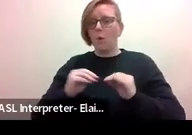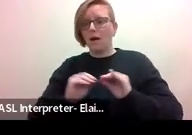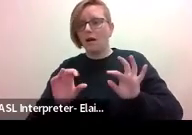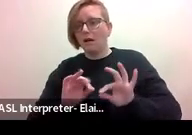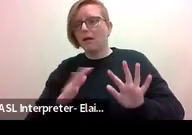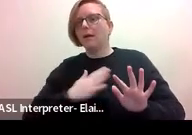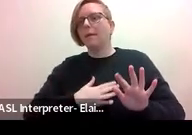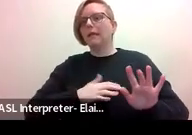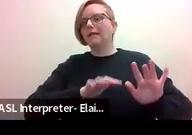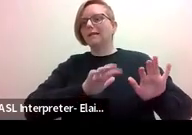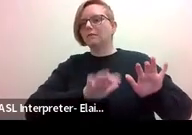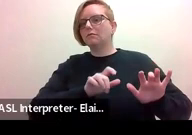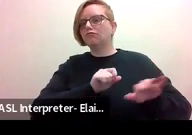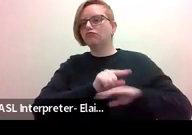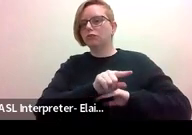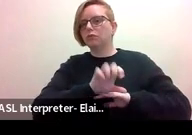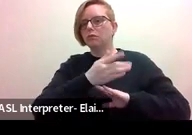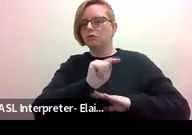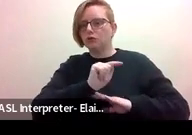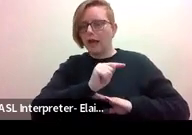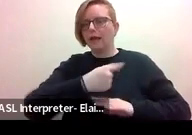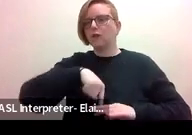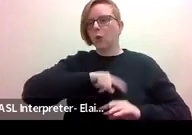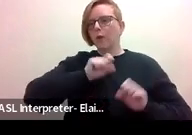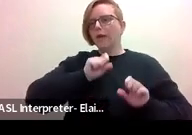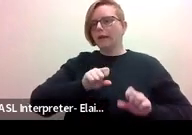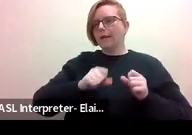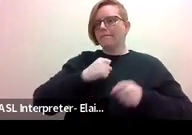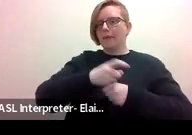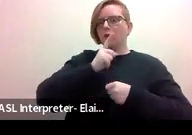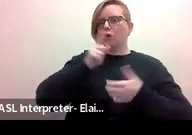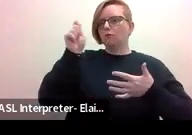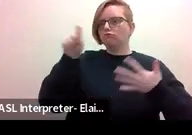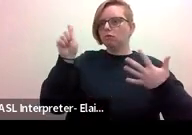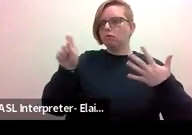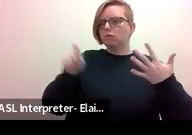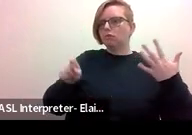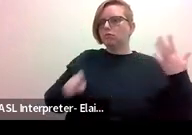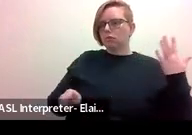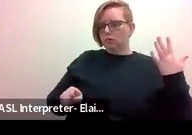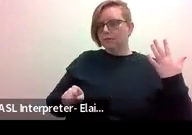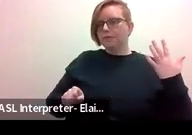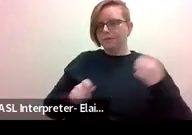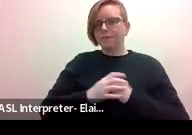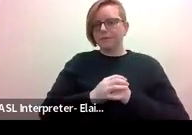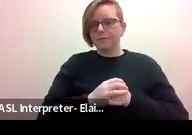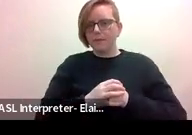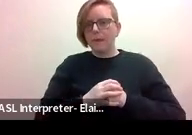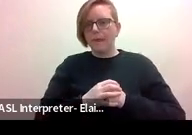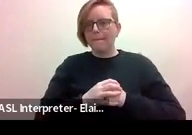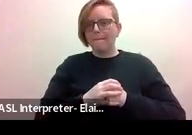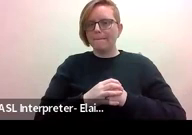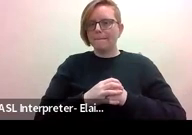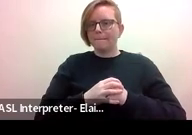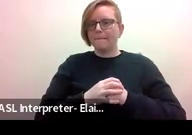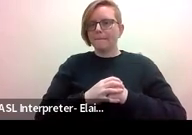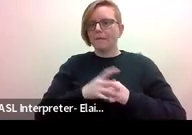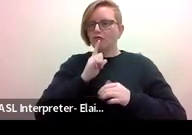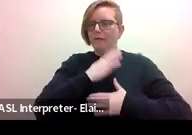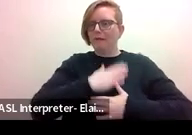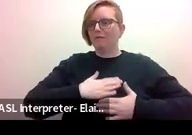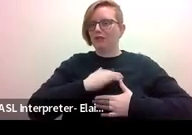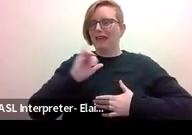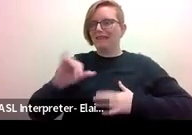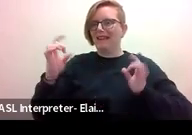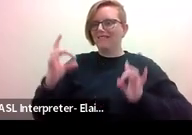on, something you're hoping that this training will help you with? If you could just take a second and put that in chat, we'd really appreciate